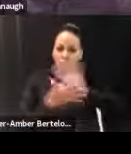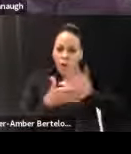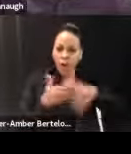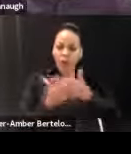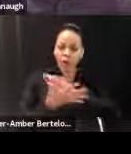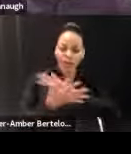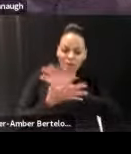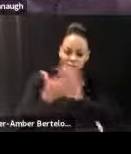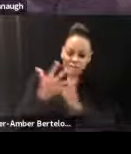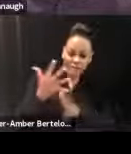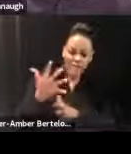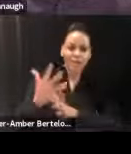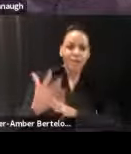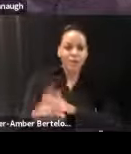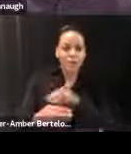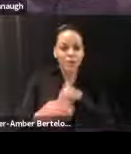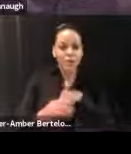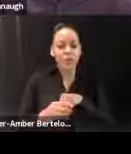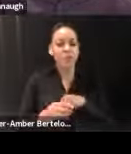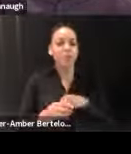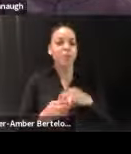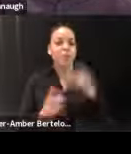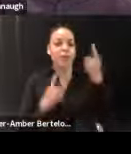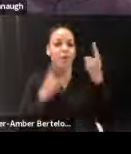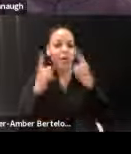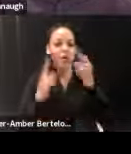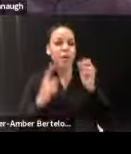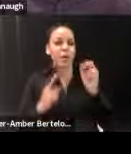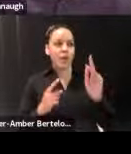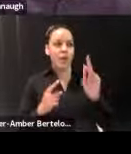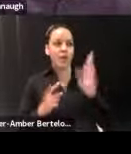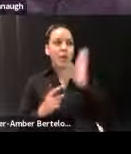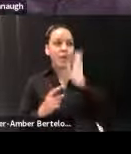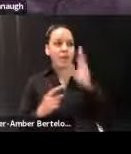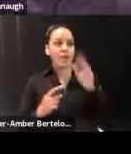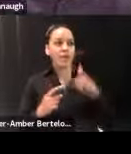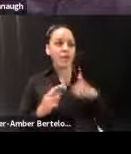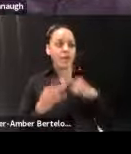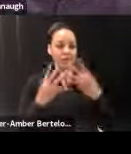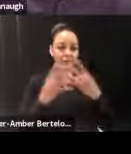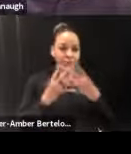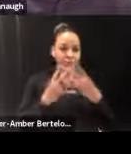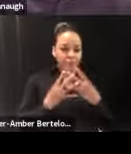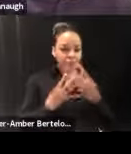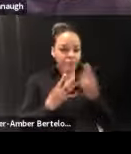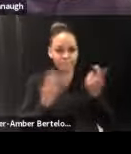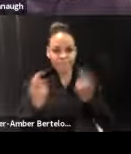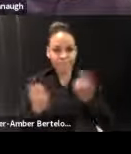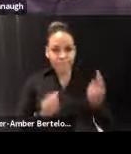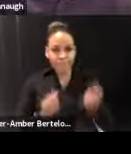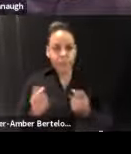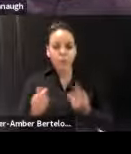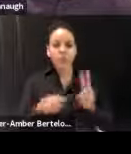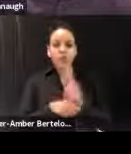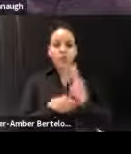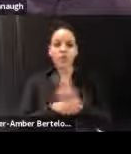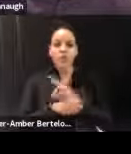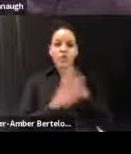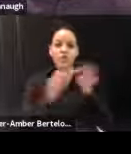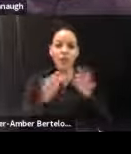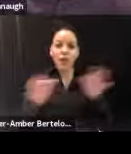okay, you know, I'm just going to flush this out, but using this refrain, is you, which